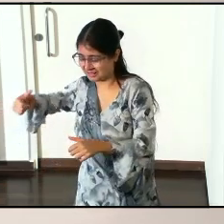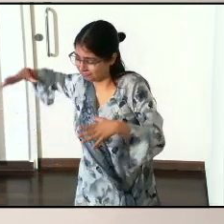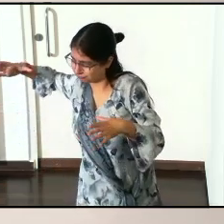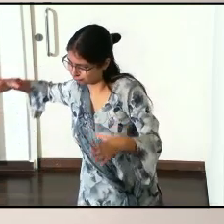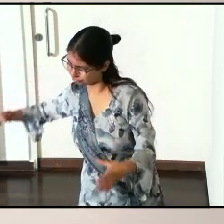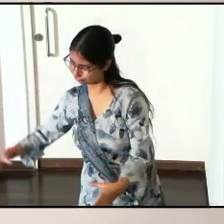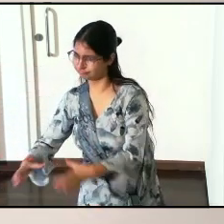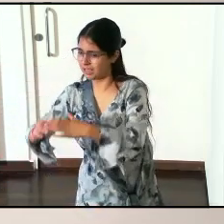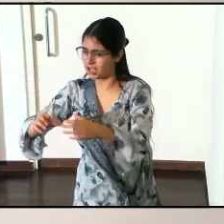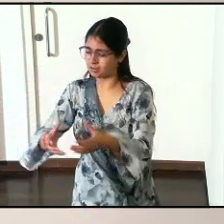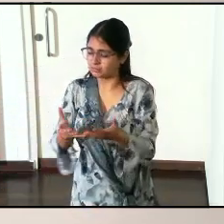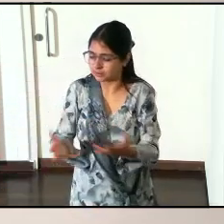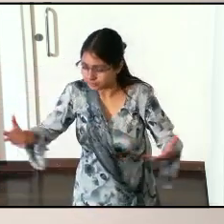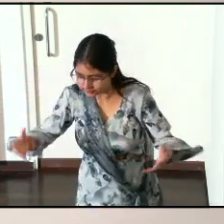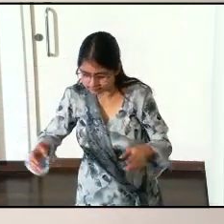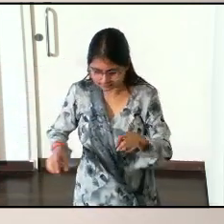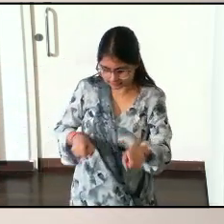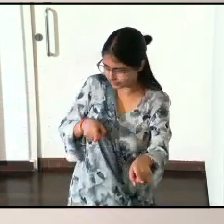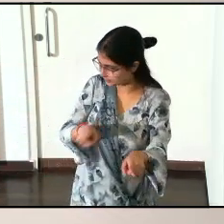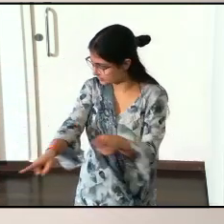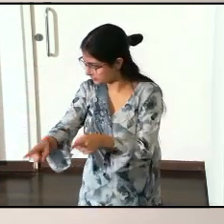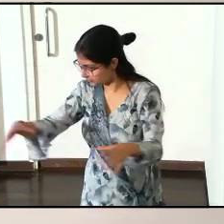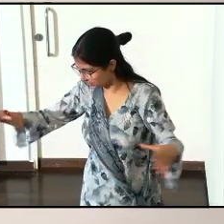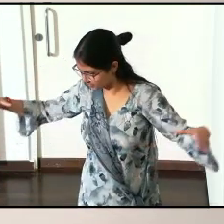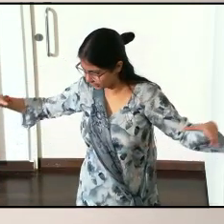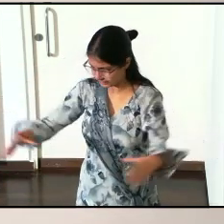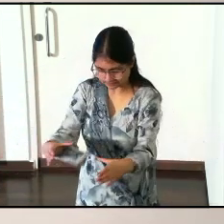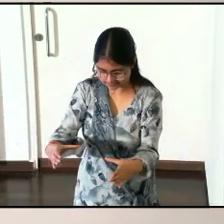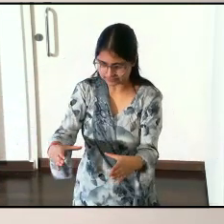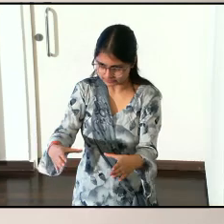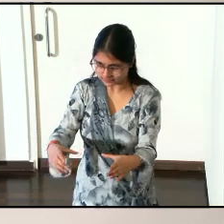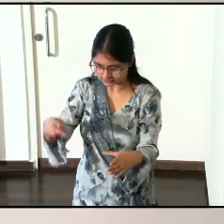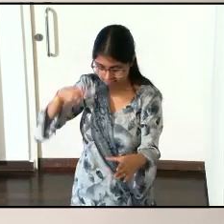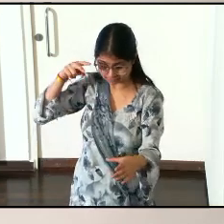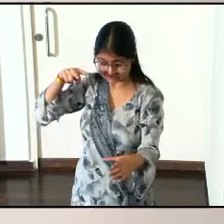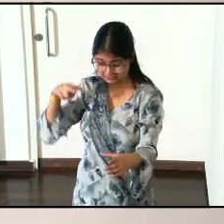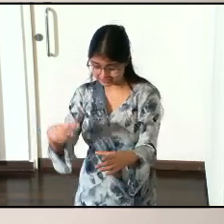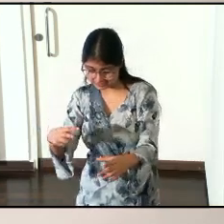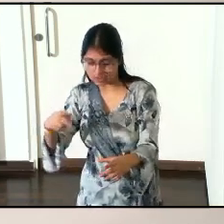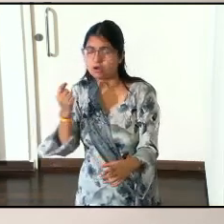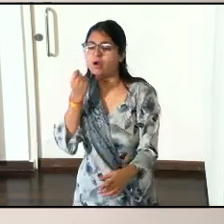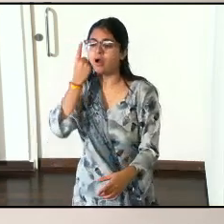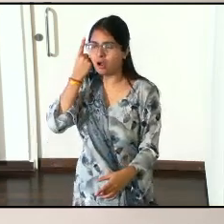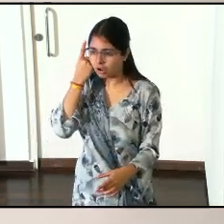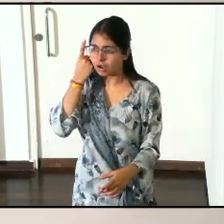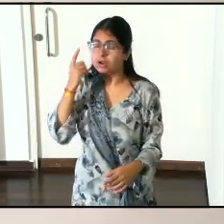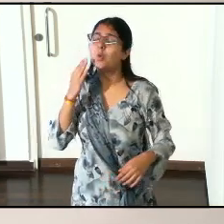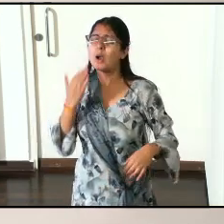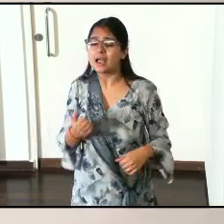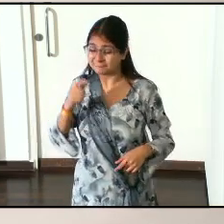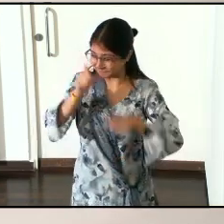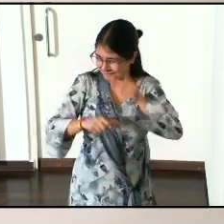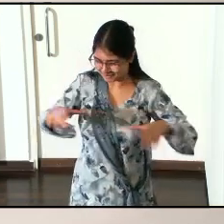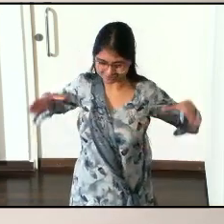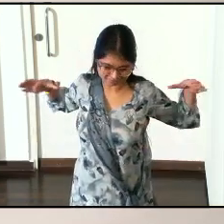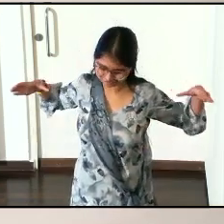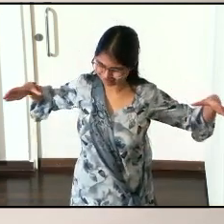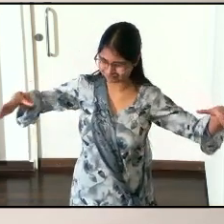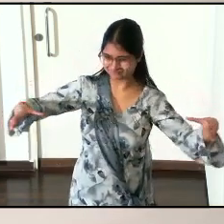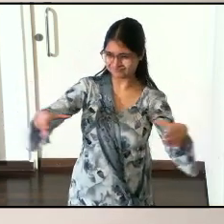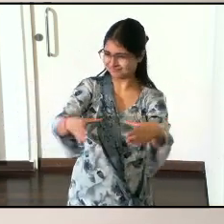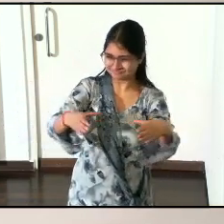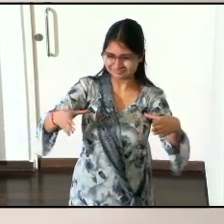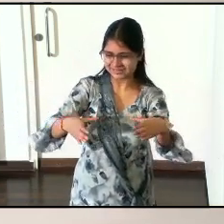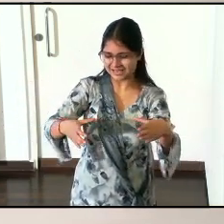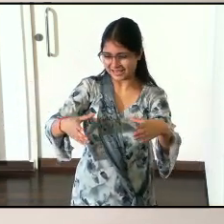which are often very difficult. Because just because people have come together around an issue doesn't